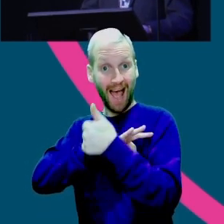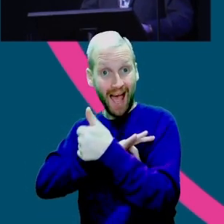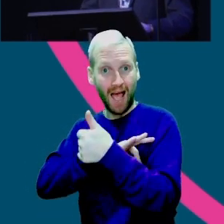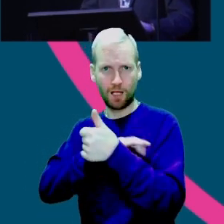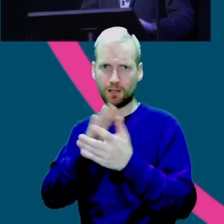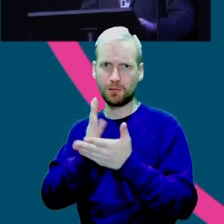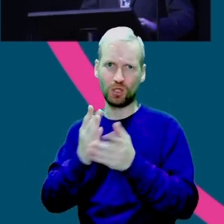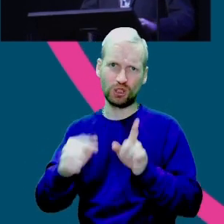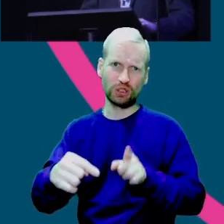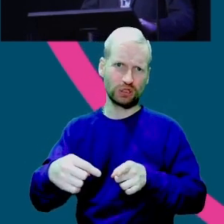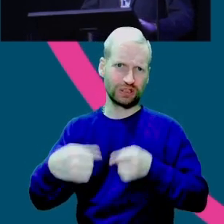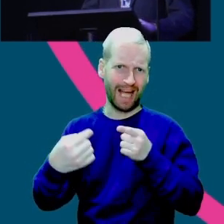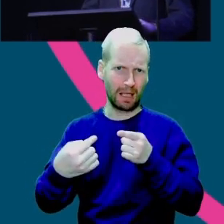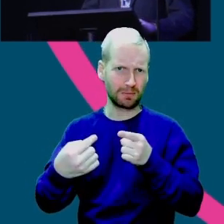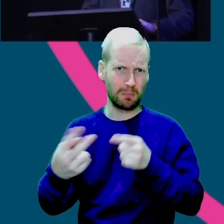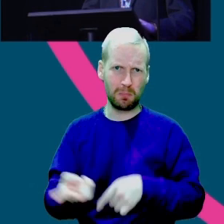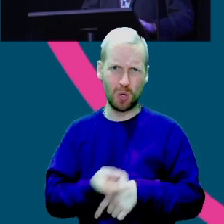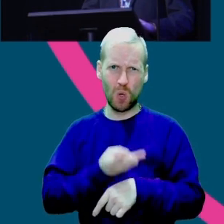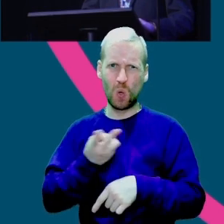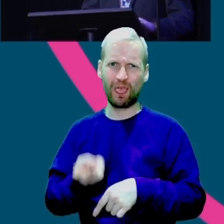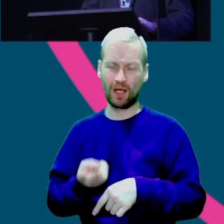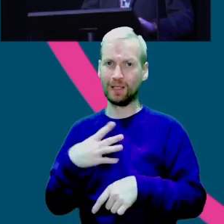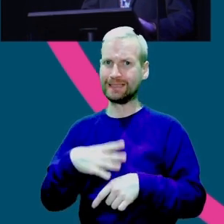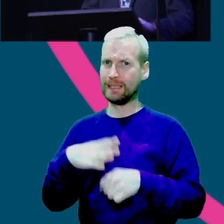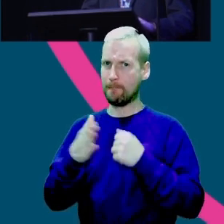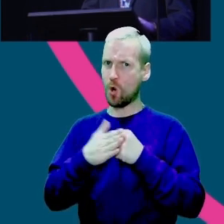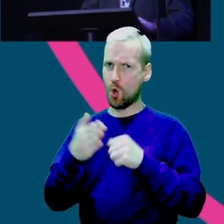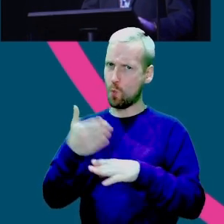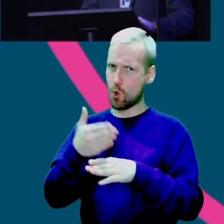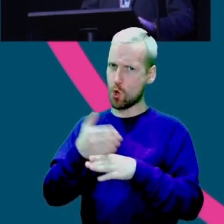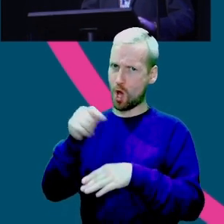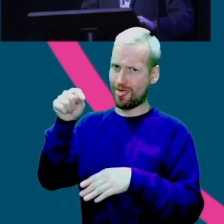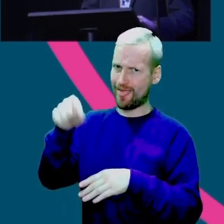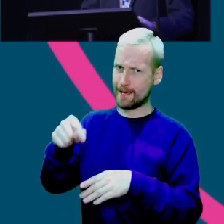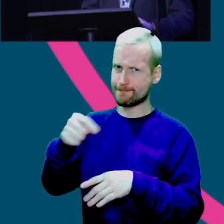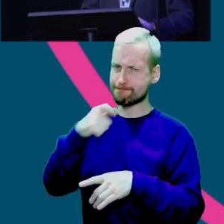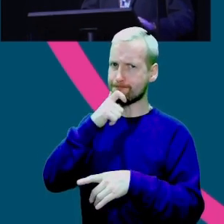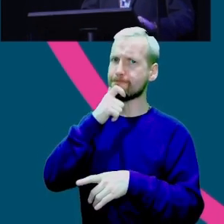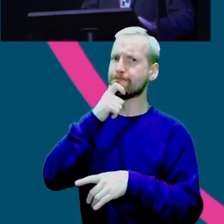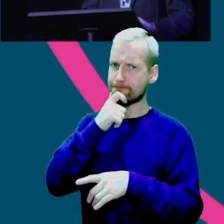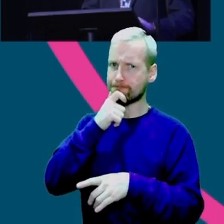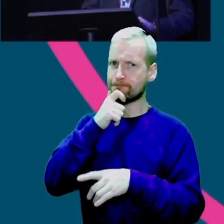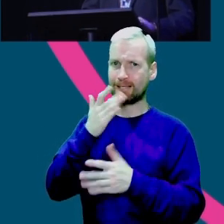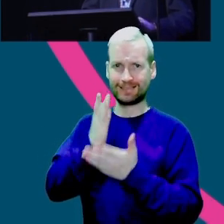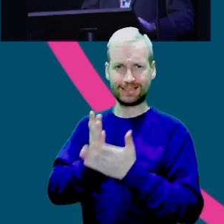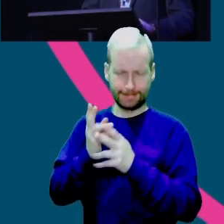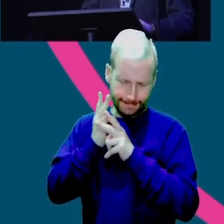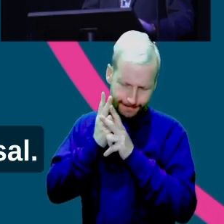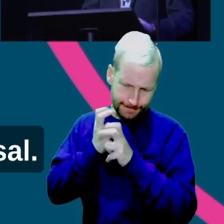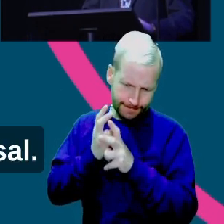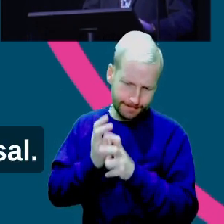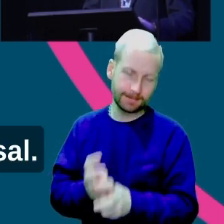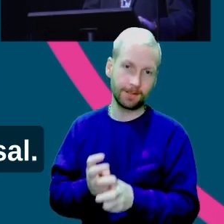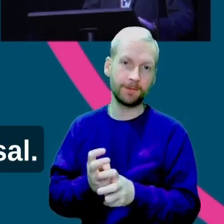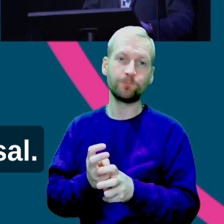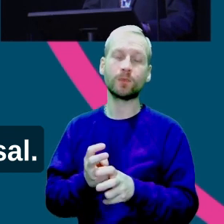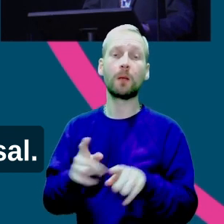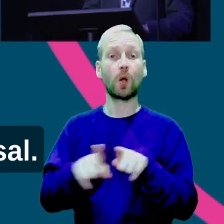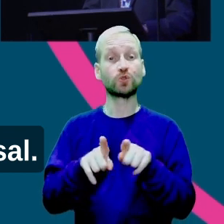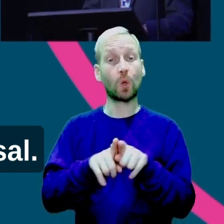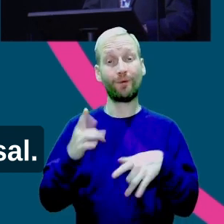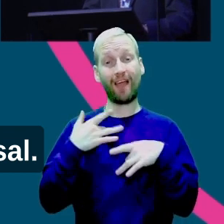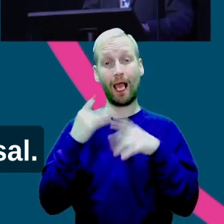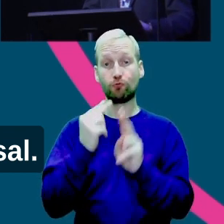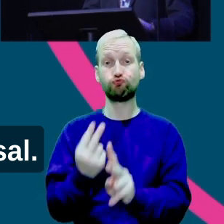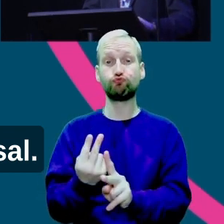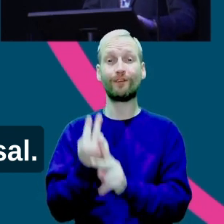So I think there's more work that we need to do around that. And then finally, just in terms of where we landed, we ended up with a